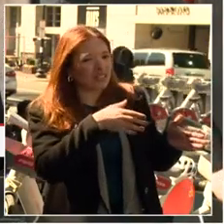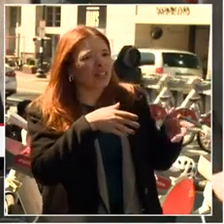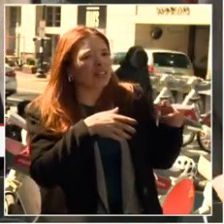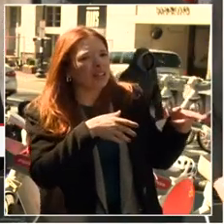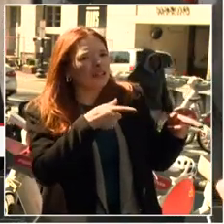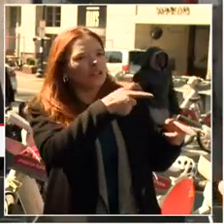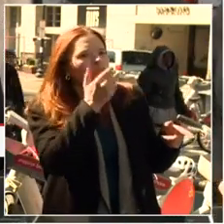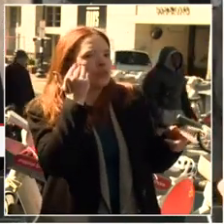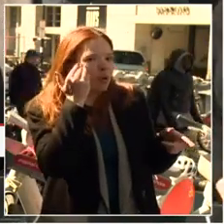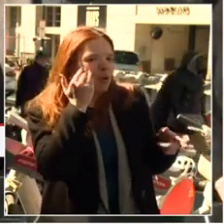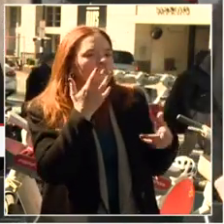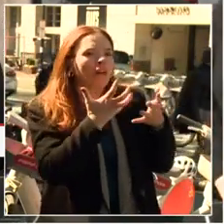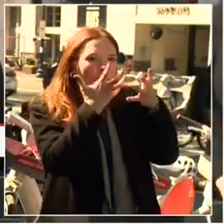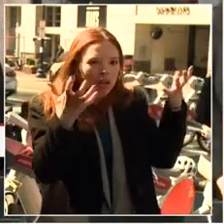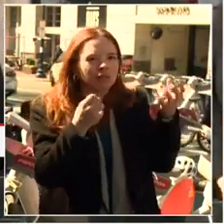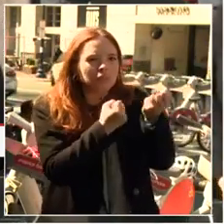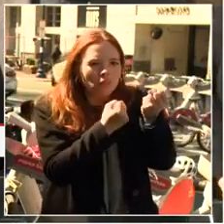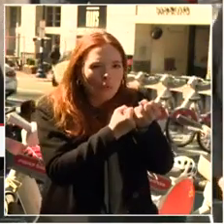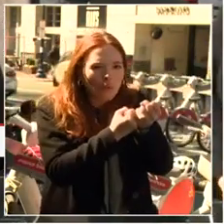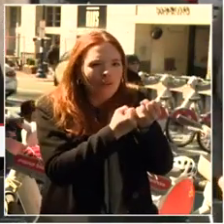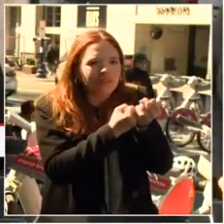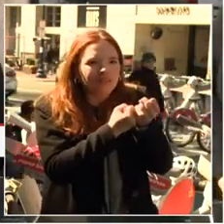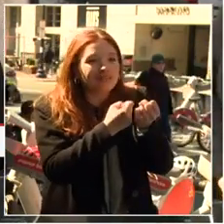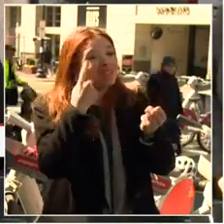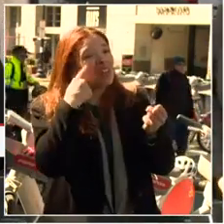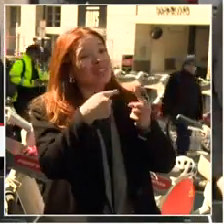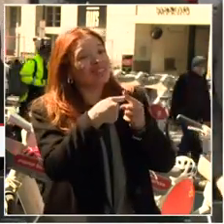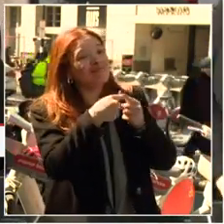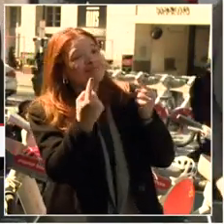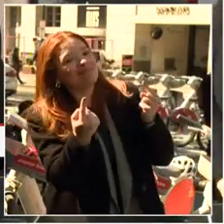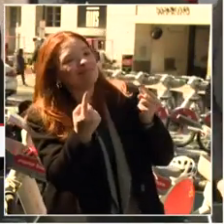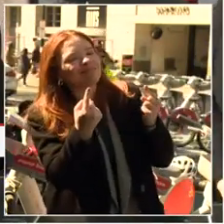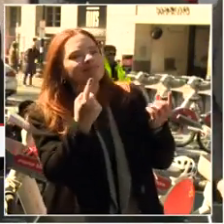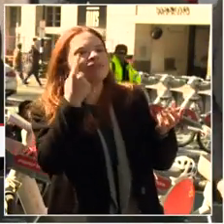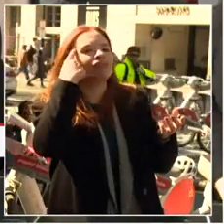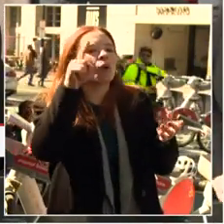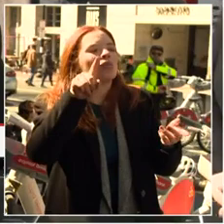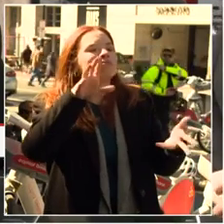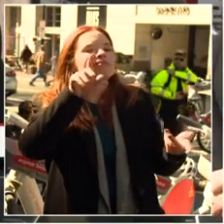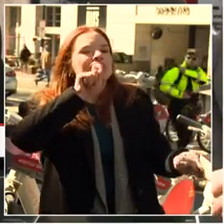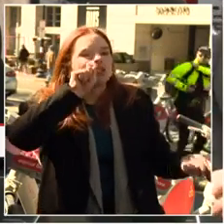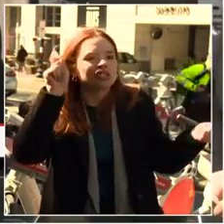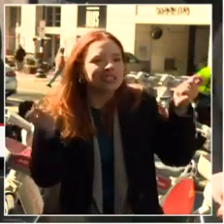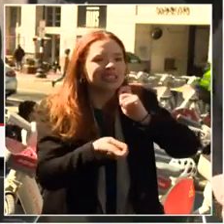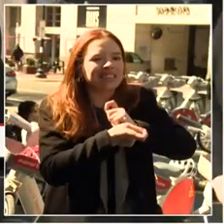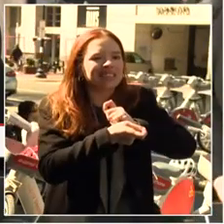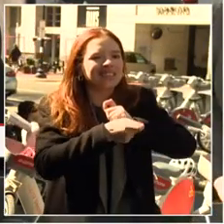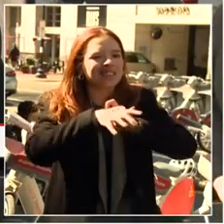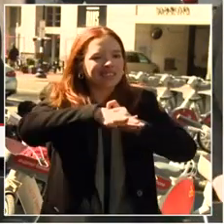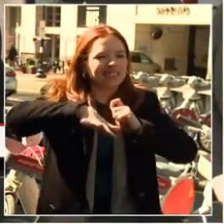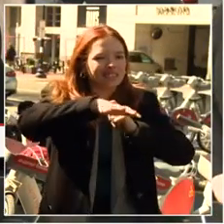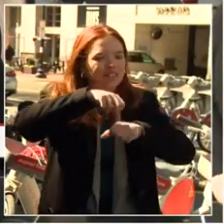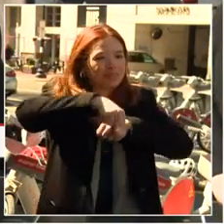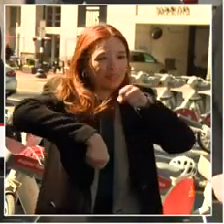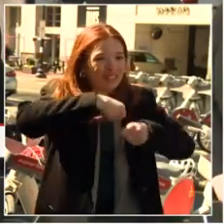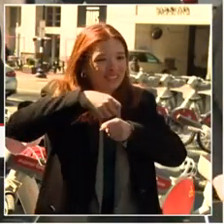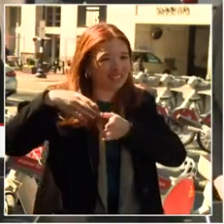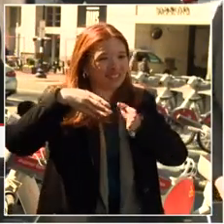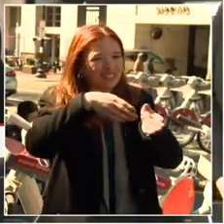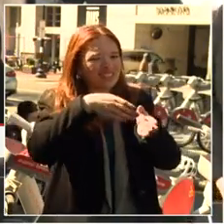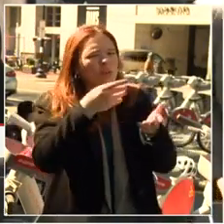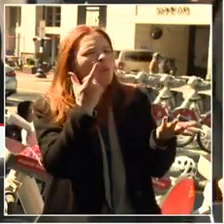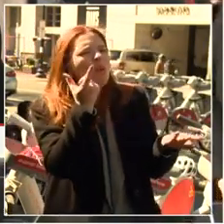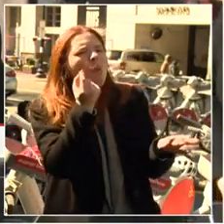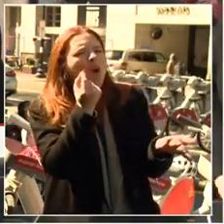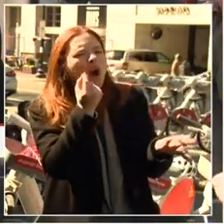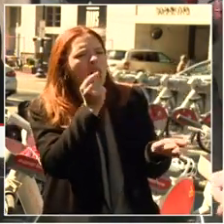of support for, but a lot of opposition to the changes coming to that bike lane situation. What is your position?